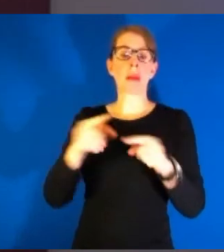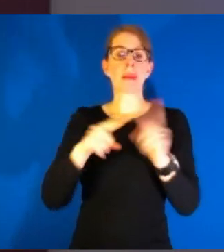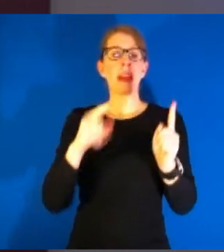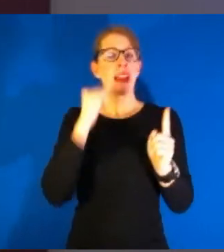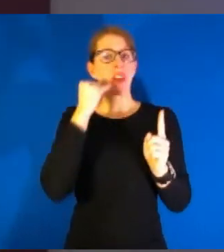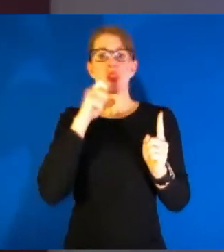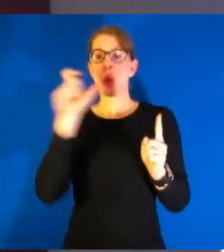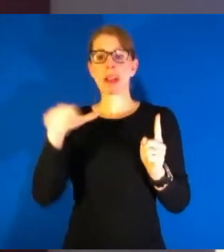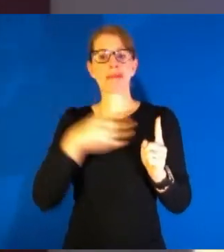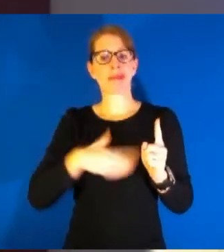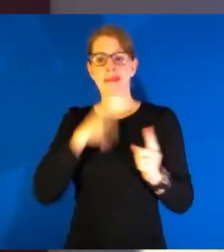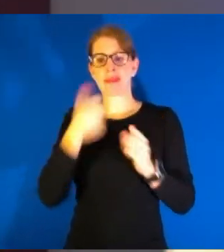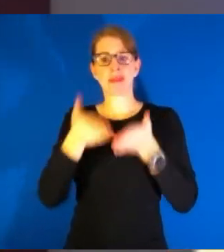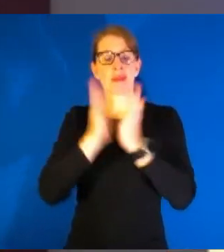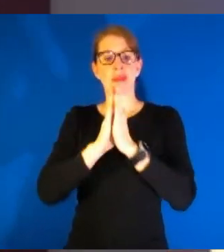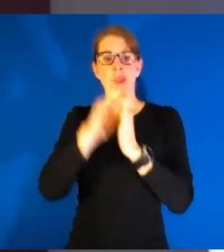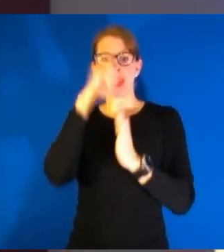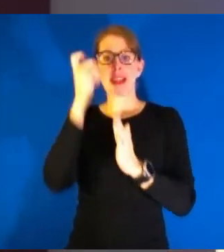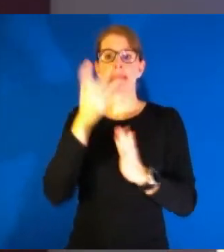have any reporter questions on the line.